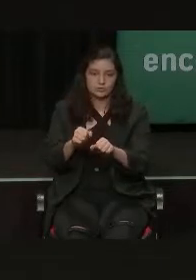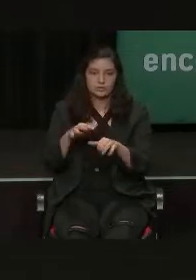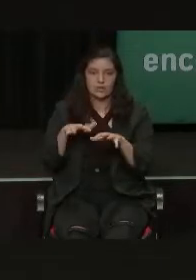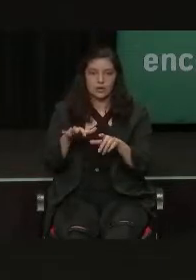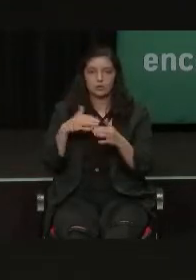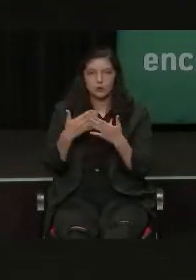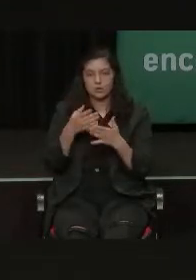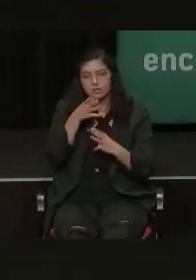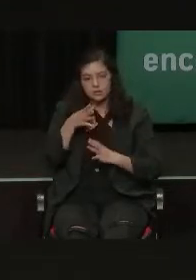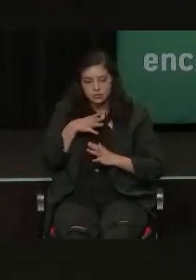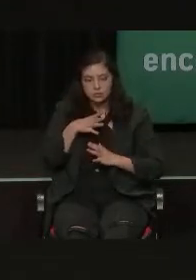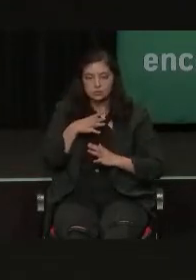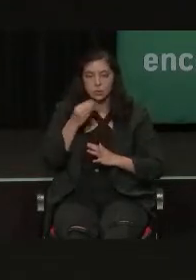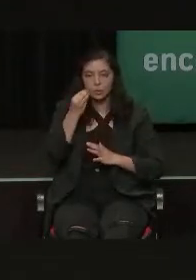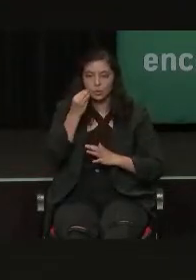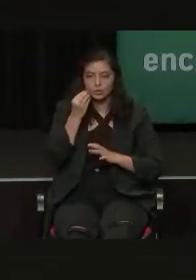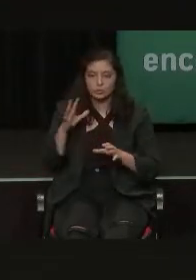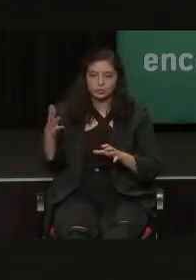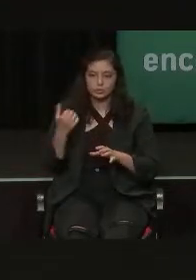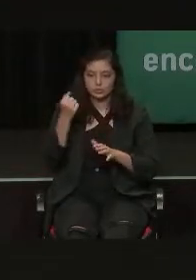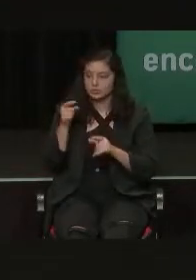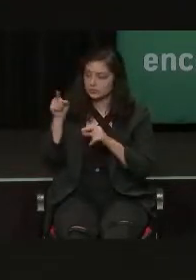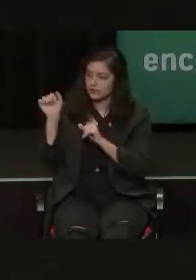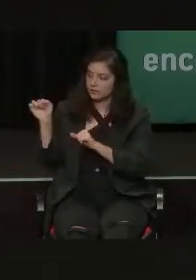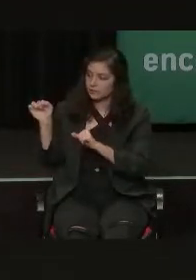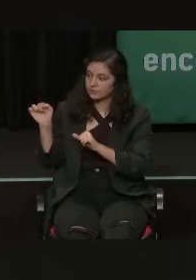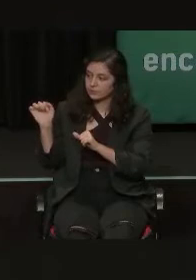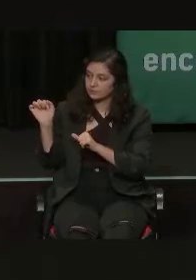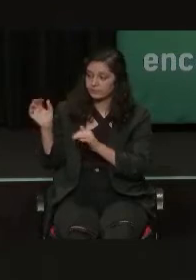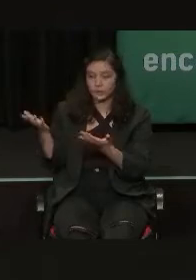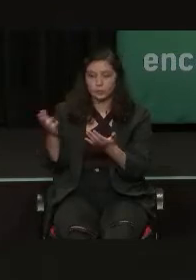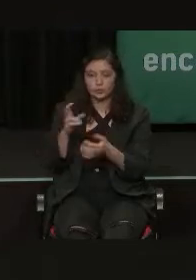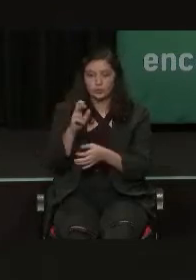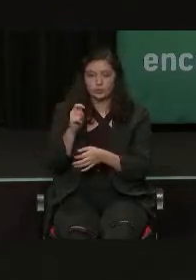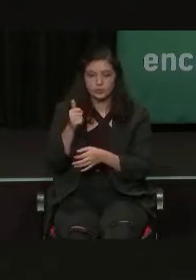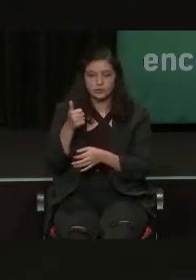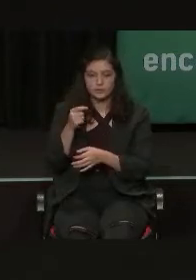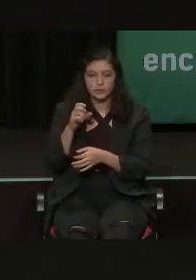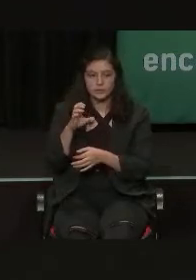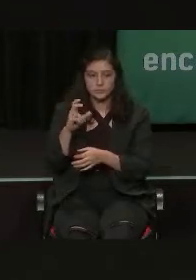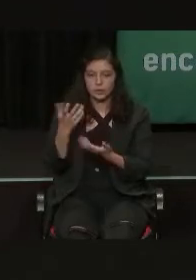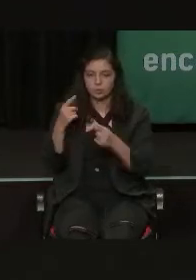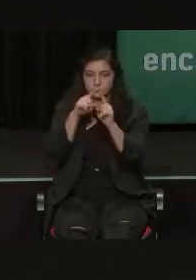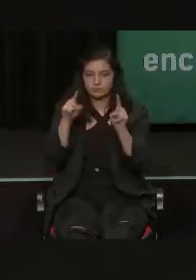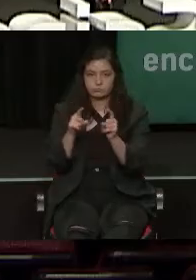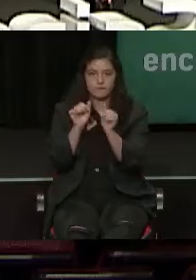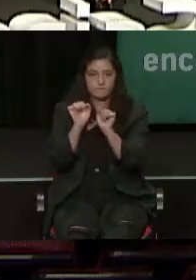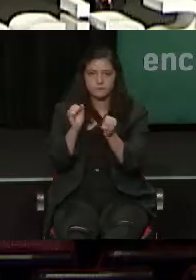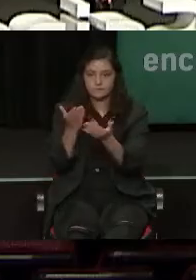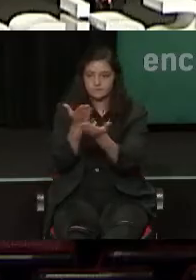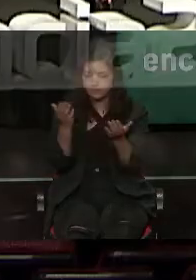tell us about her successes on that. So, Rebecca, the screen is yours.